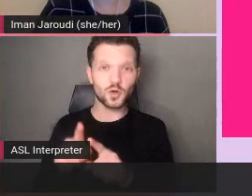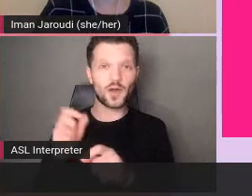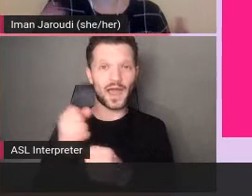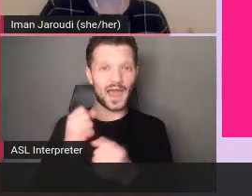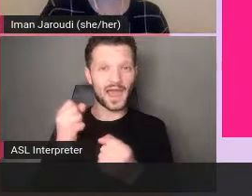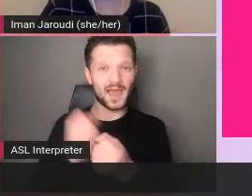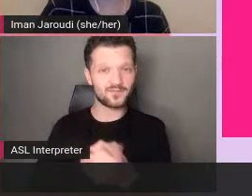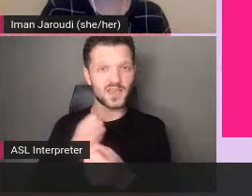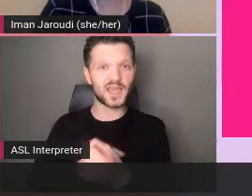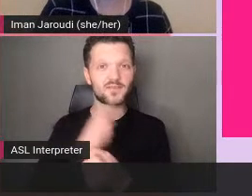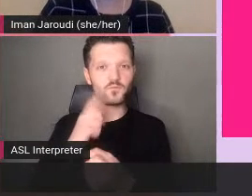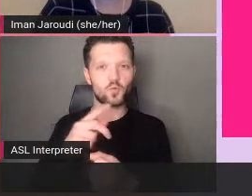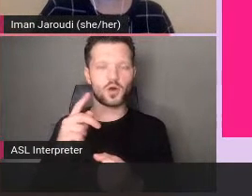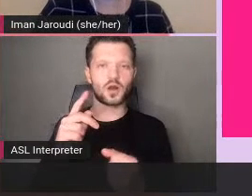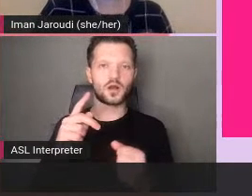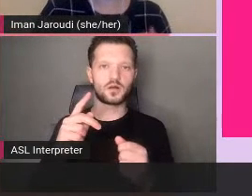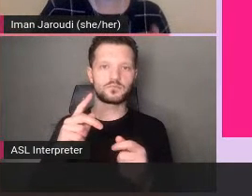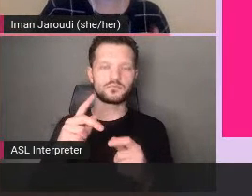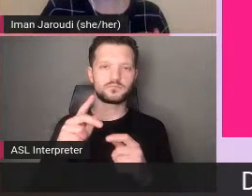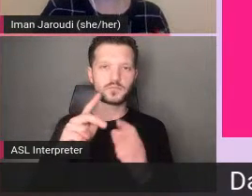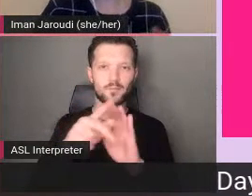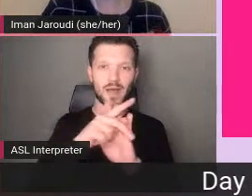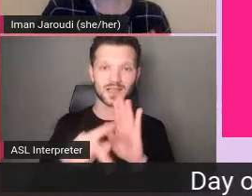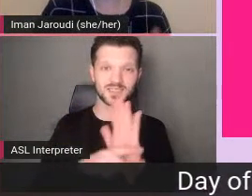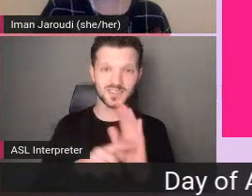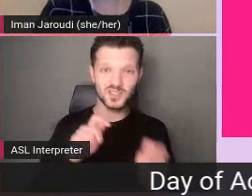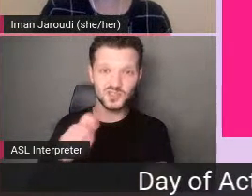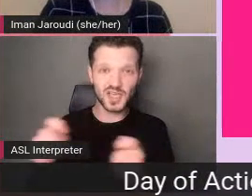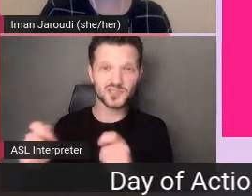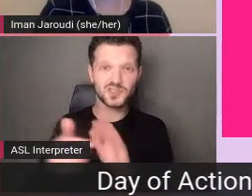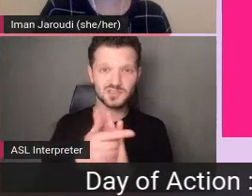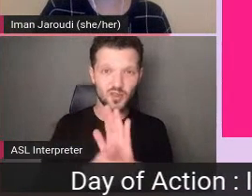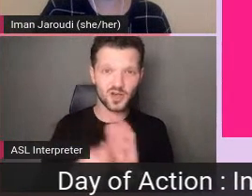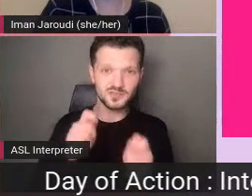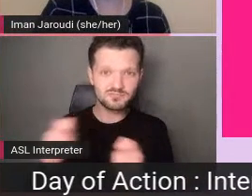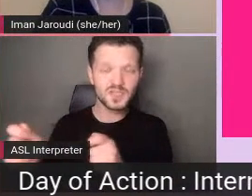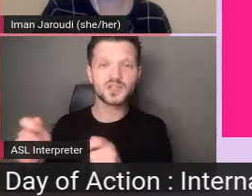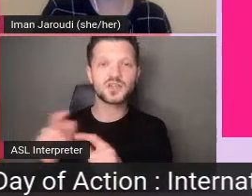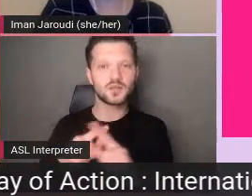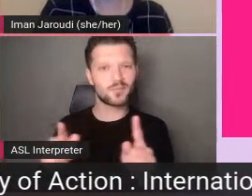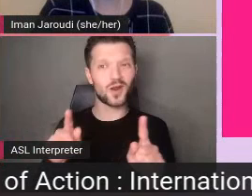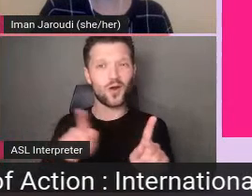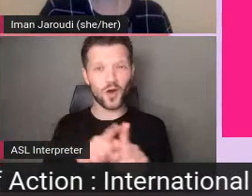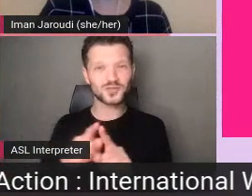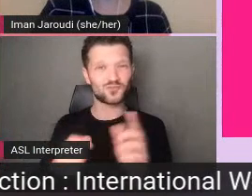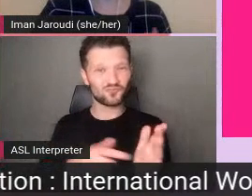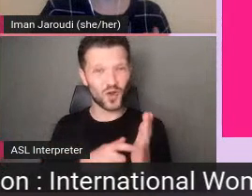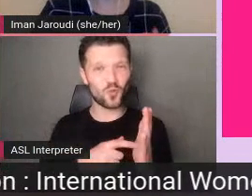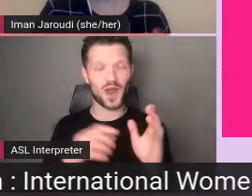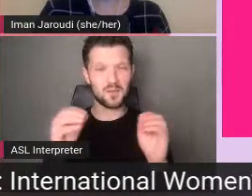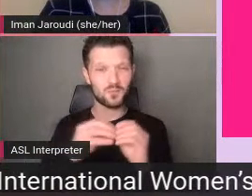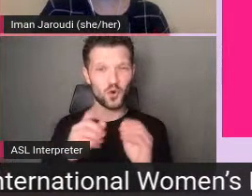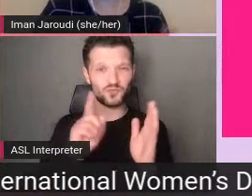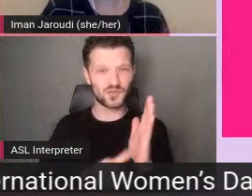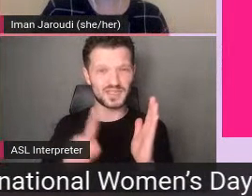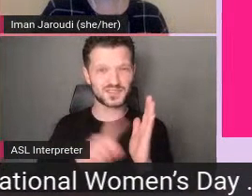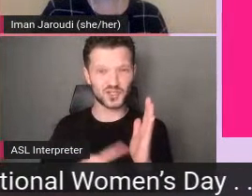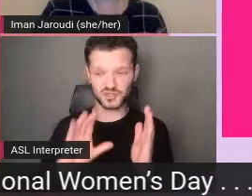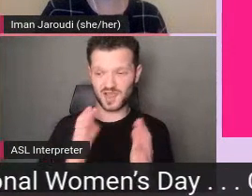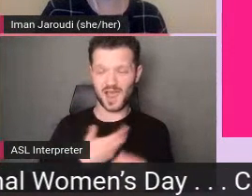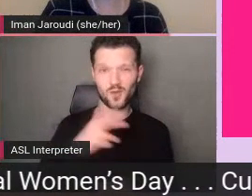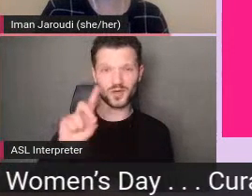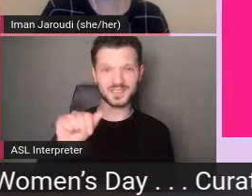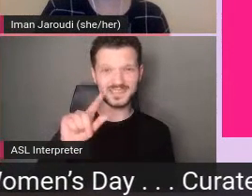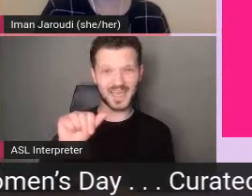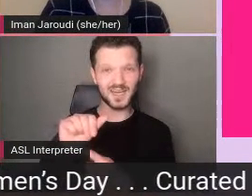participating in community organizing, I also want to emphasize the great need that there is for further research. The data that we have on the